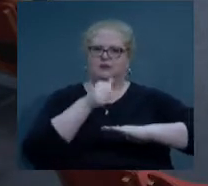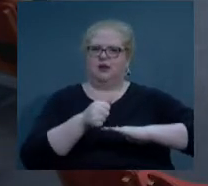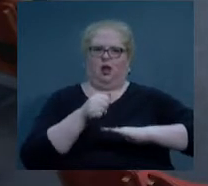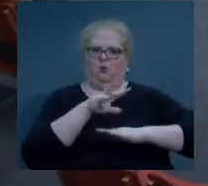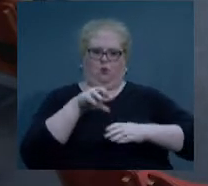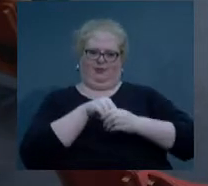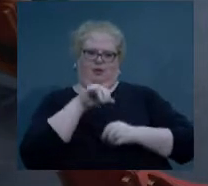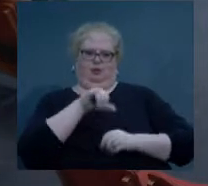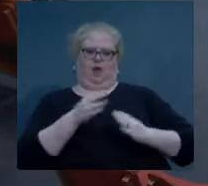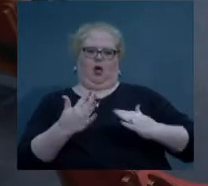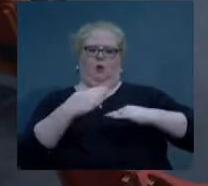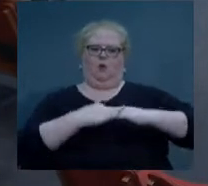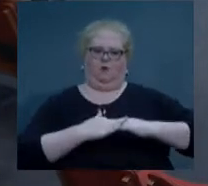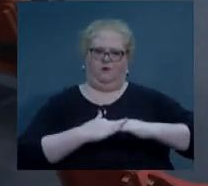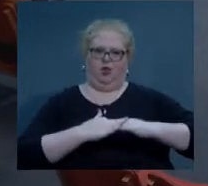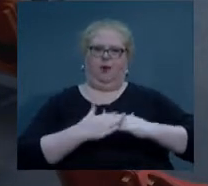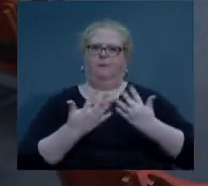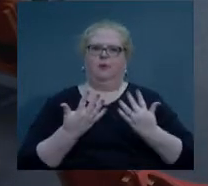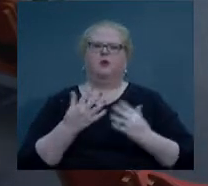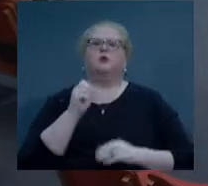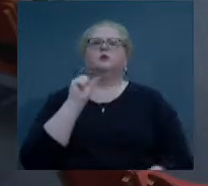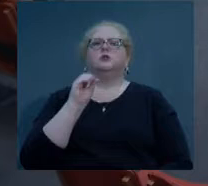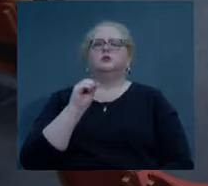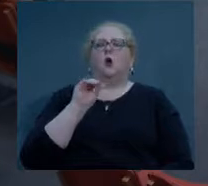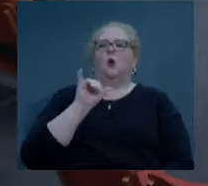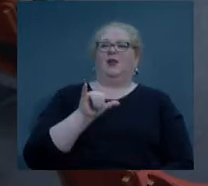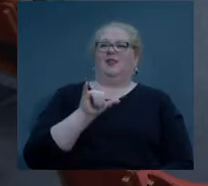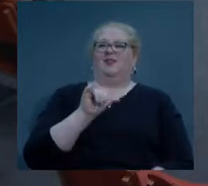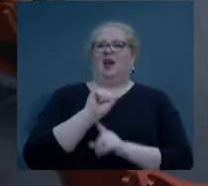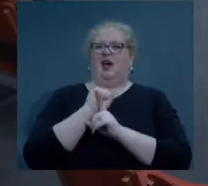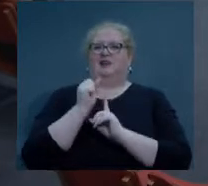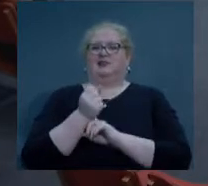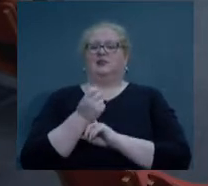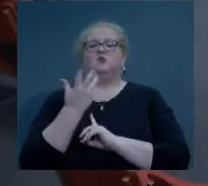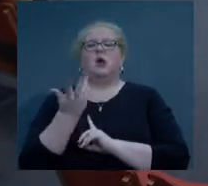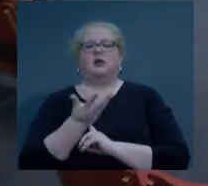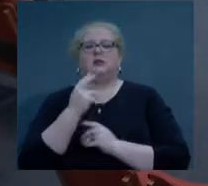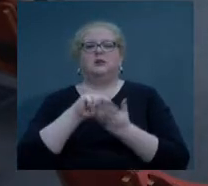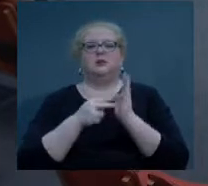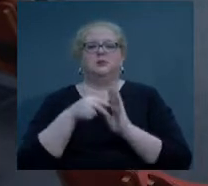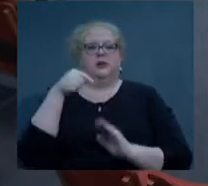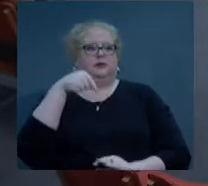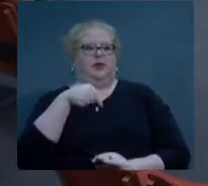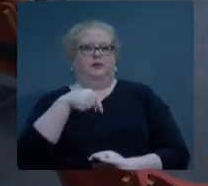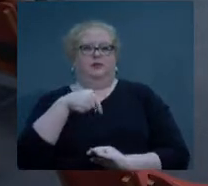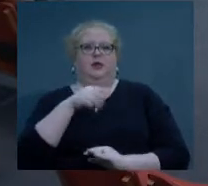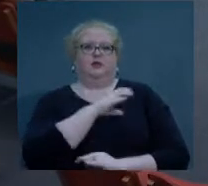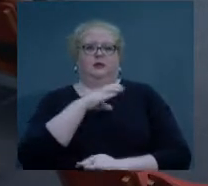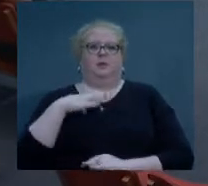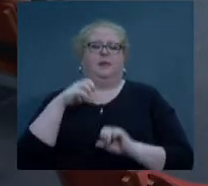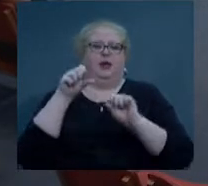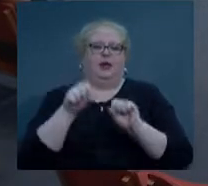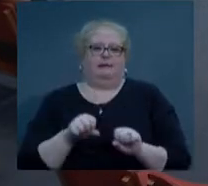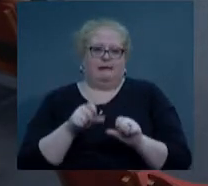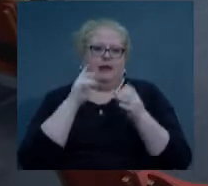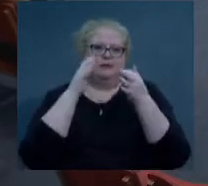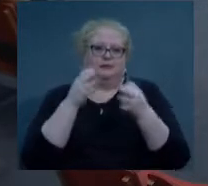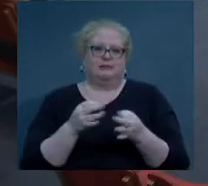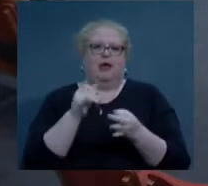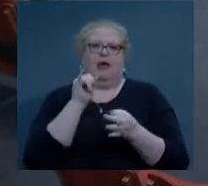thought. Okay. In that case, it would be proper for this committee to decide whether or not to approve the